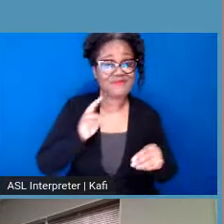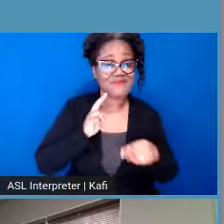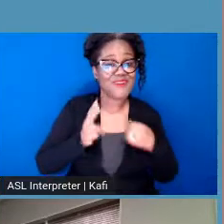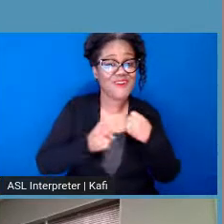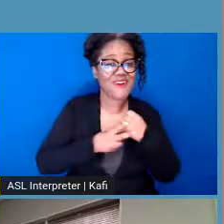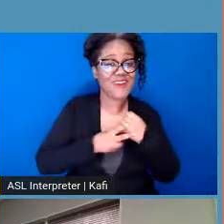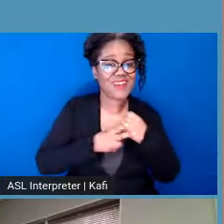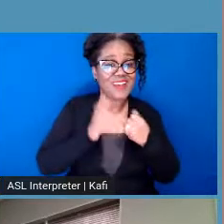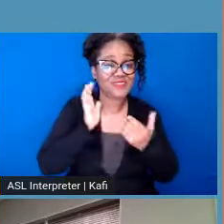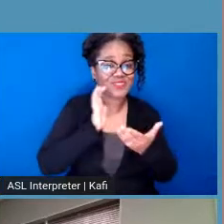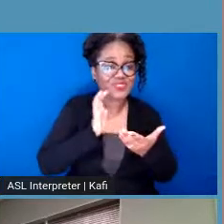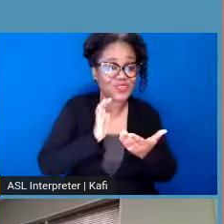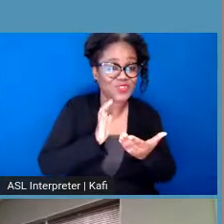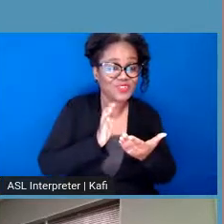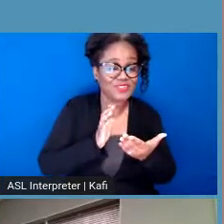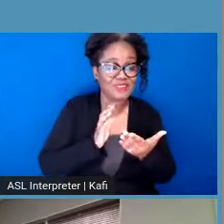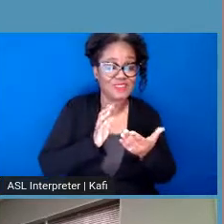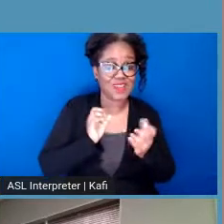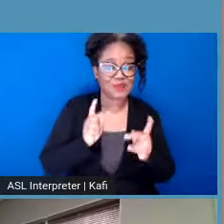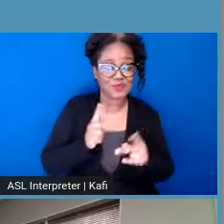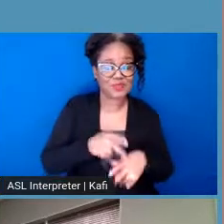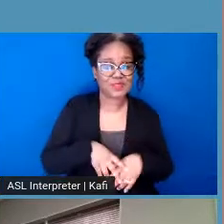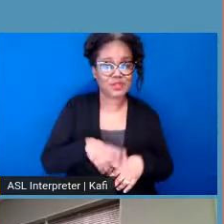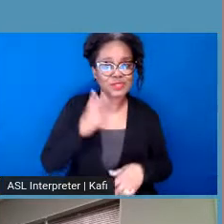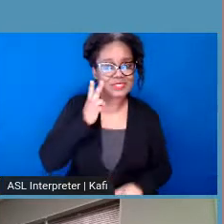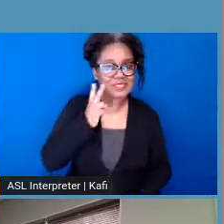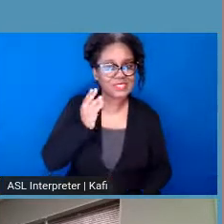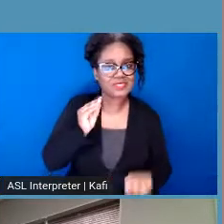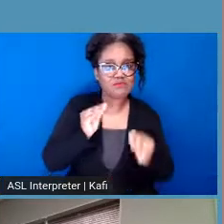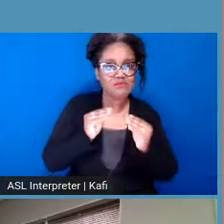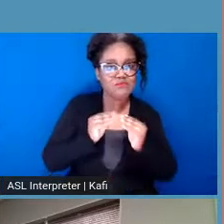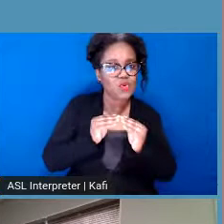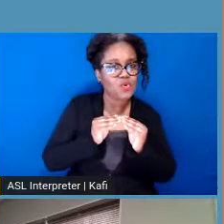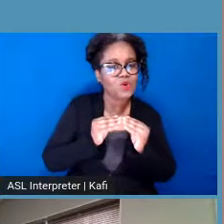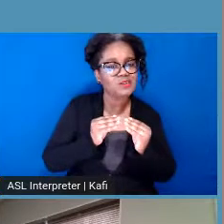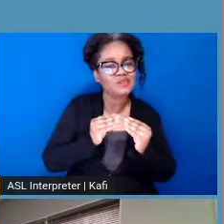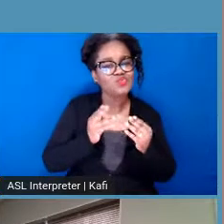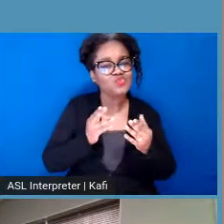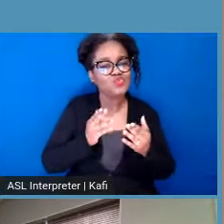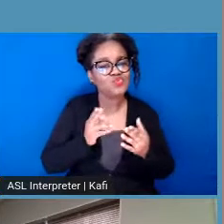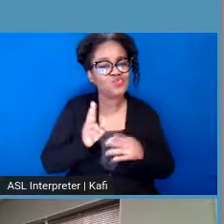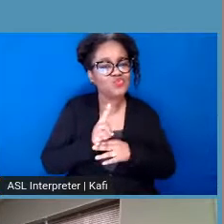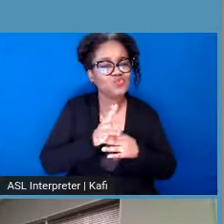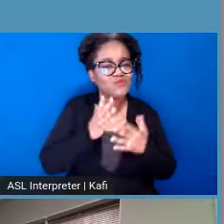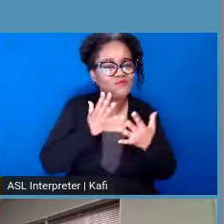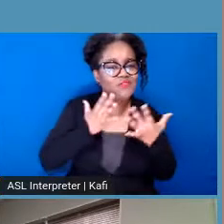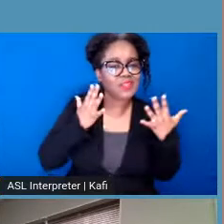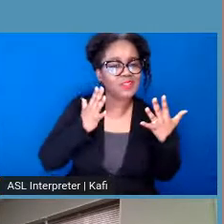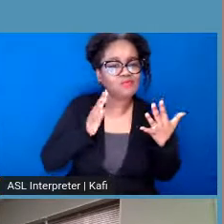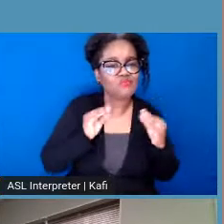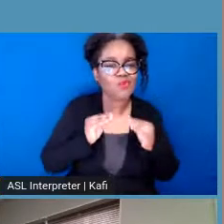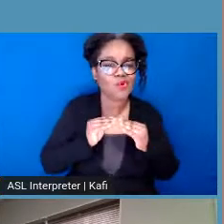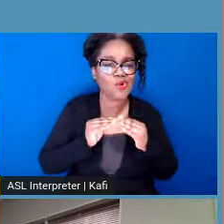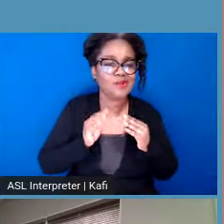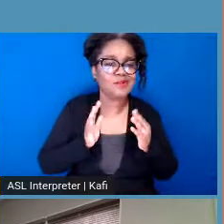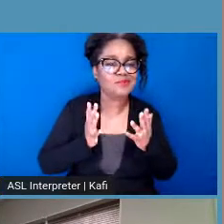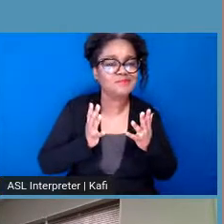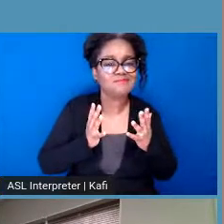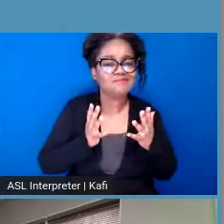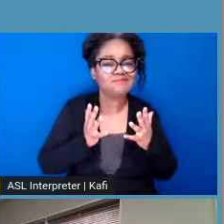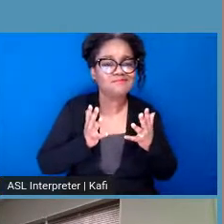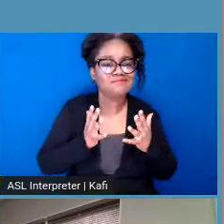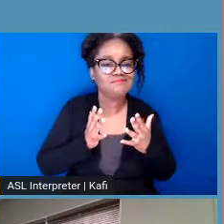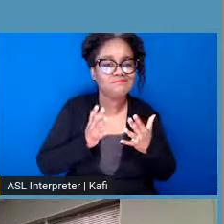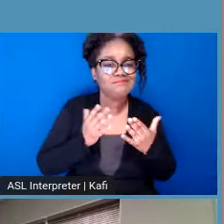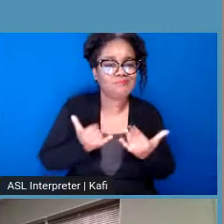that it's a little bit more user-friendly, maybe a little bit more modern user interface-wise than some